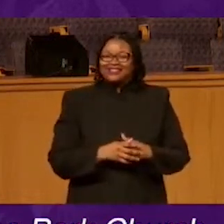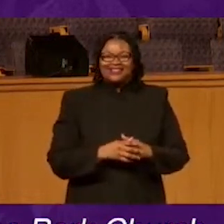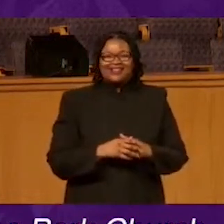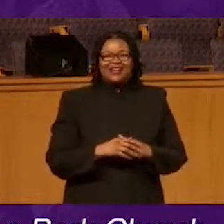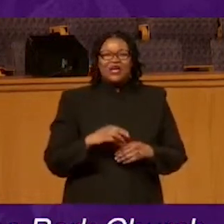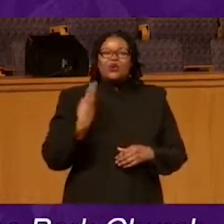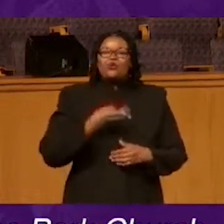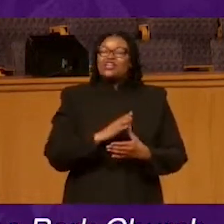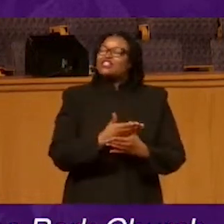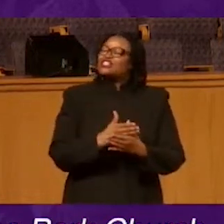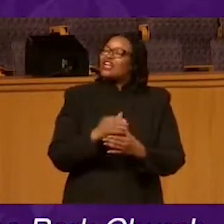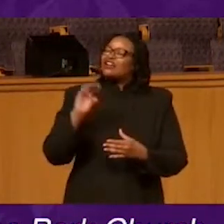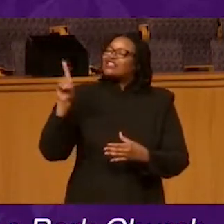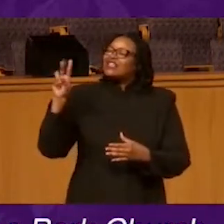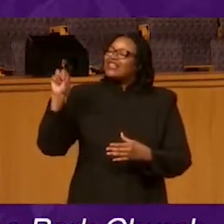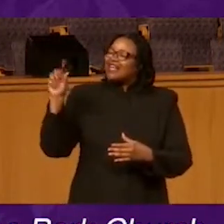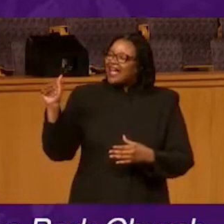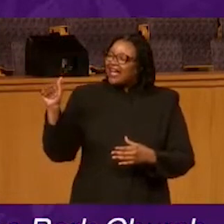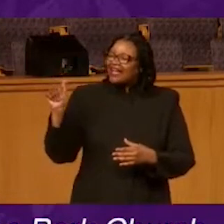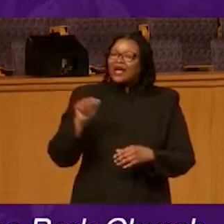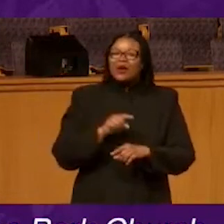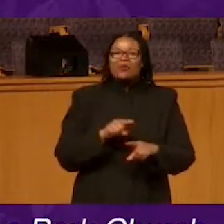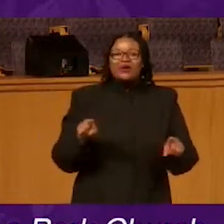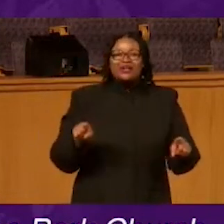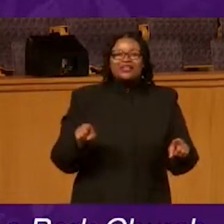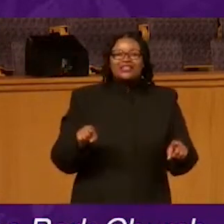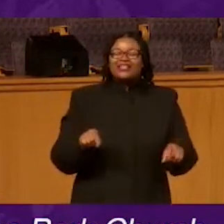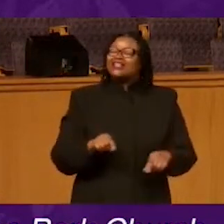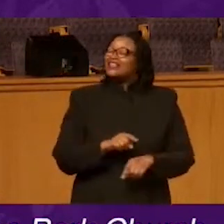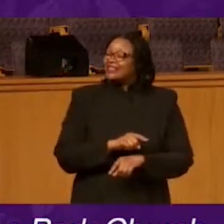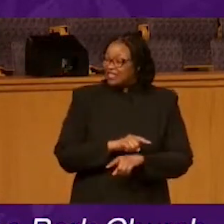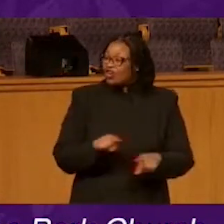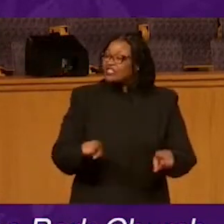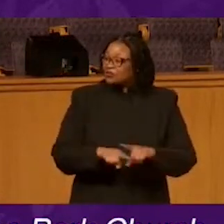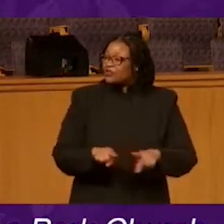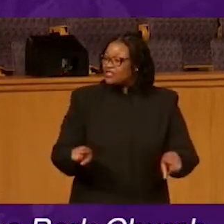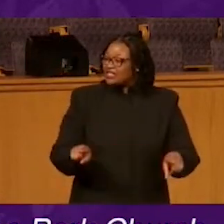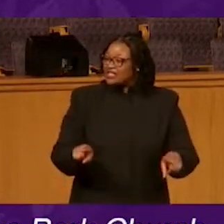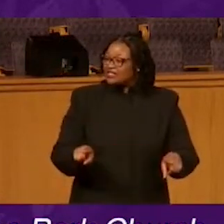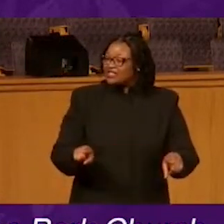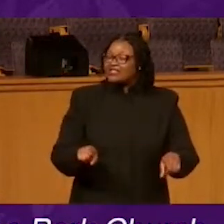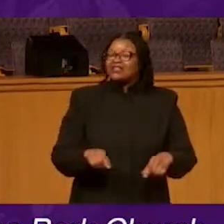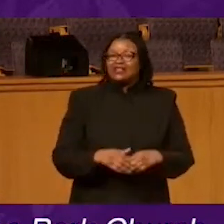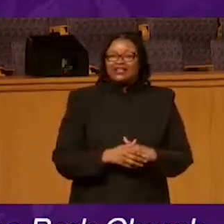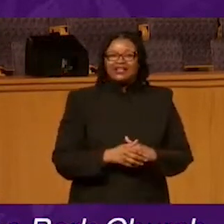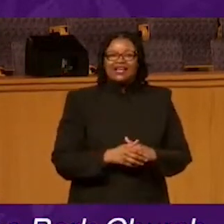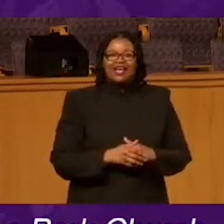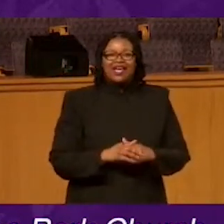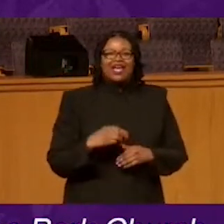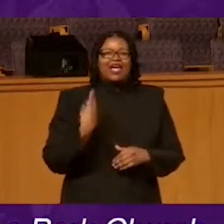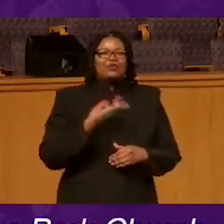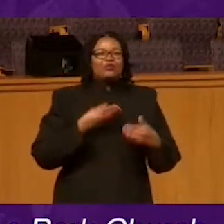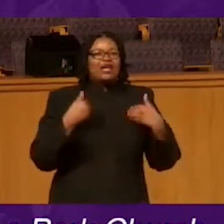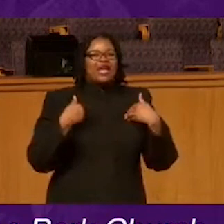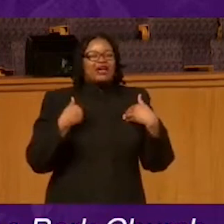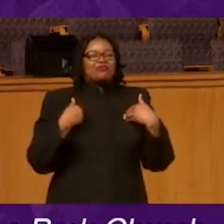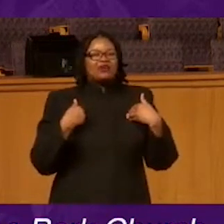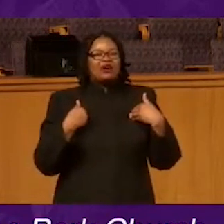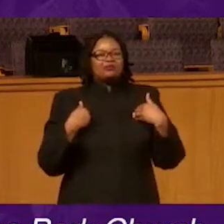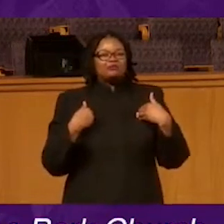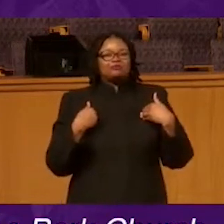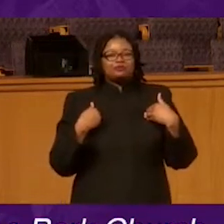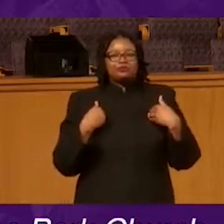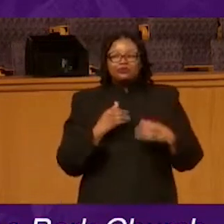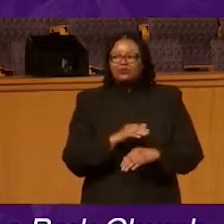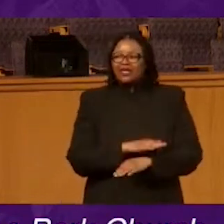we share DNA, but there are some differences. And if we are of uncommon parentage,